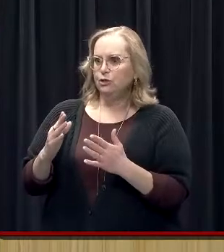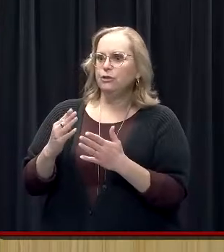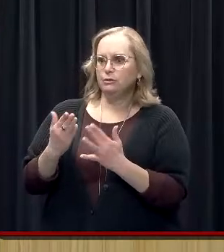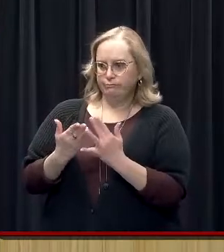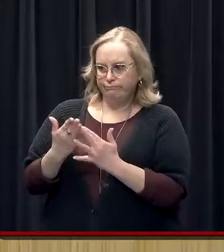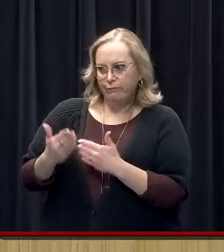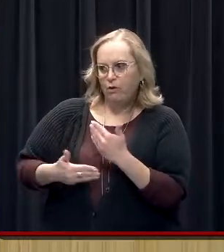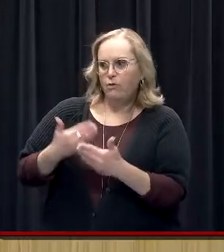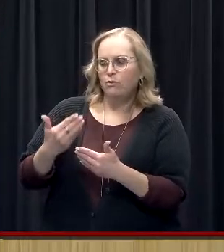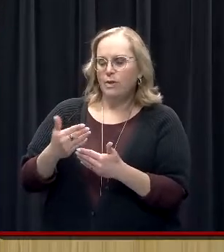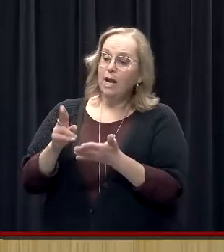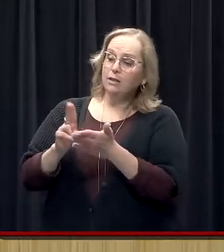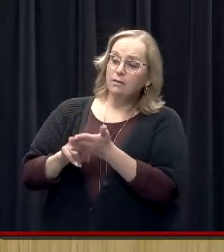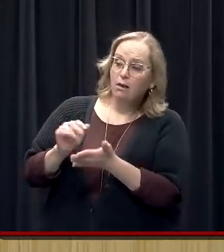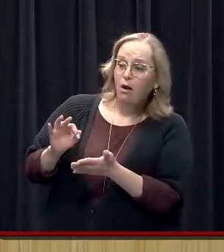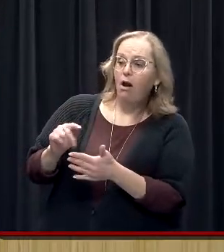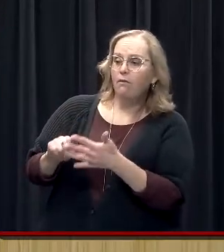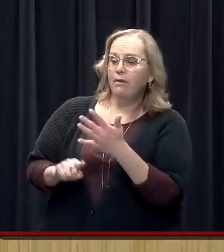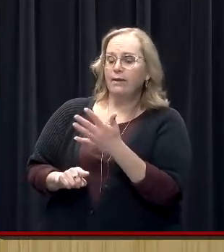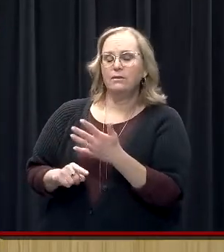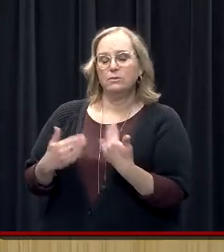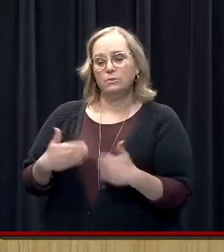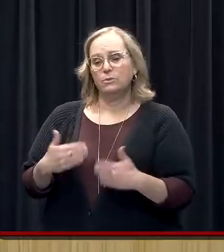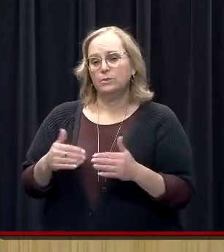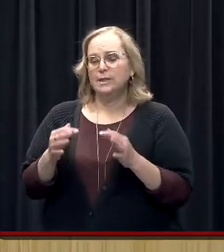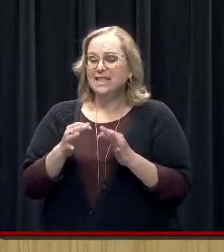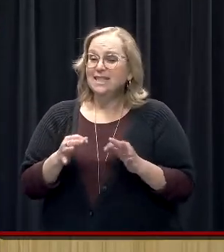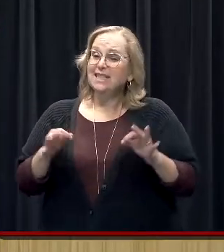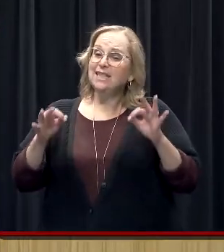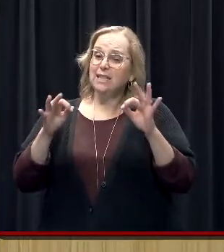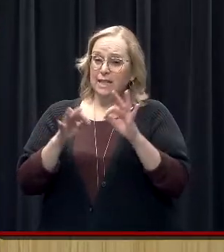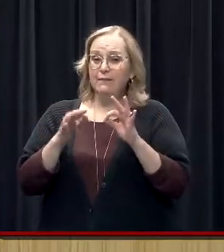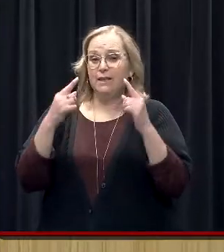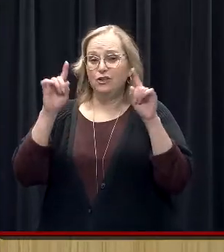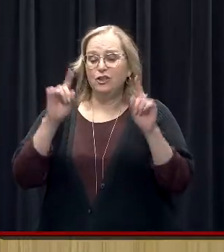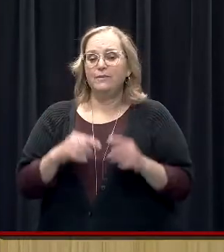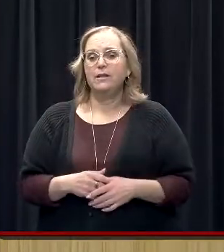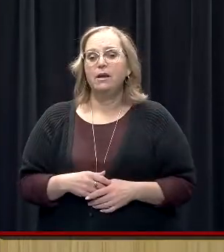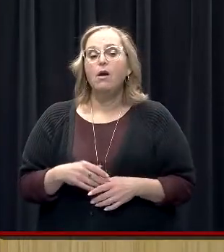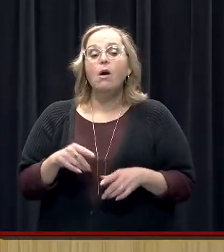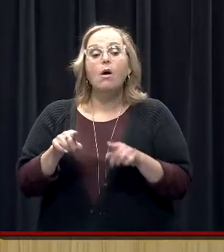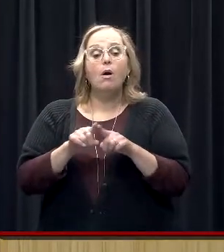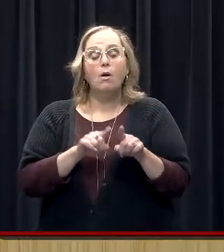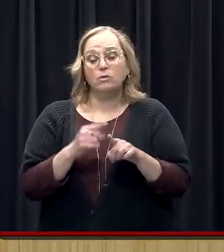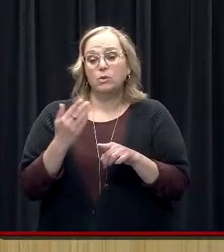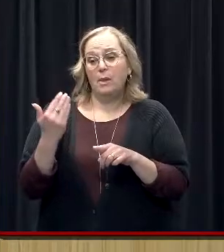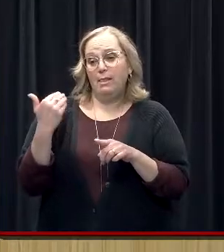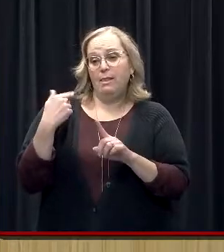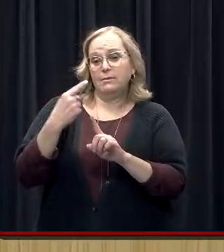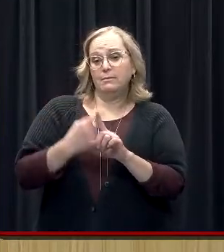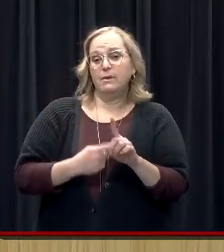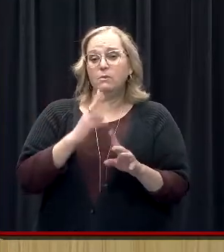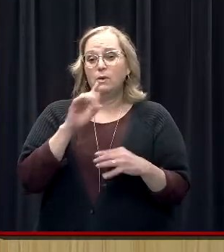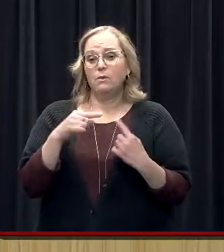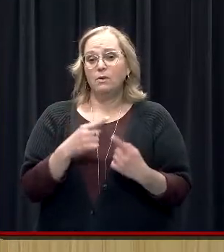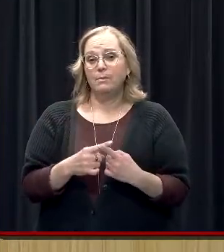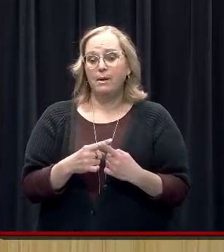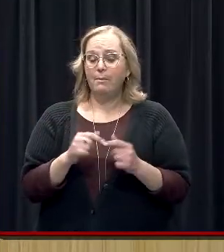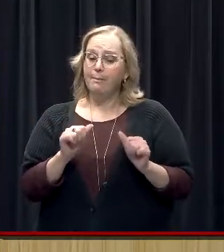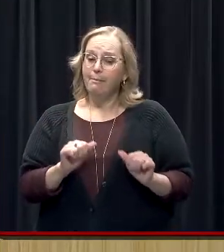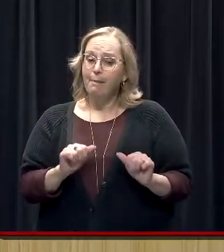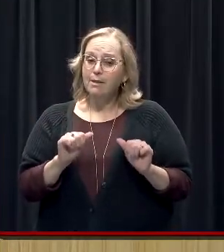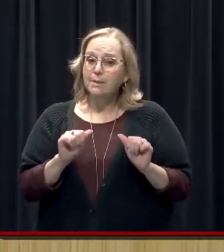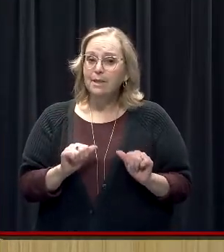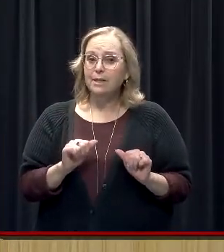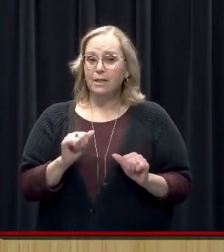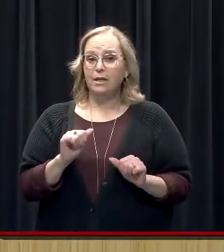it is a significant achievement. Also, last month we talked about the possibility of a